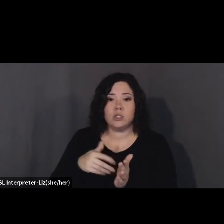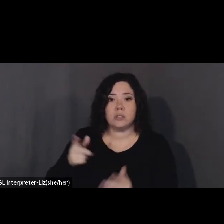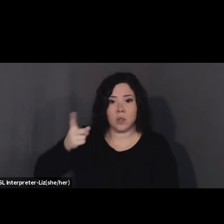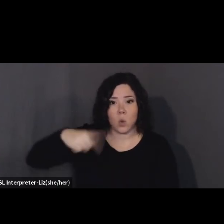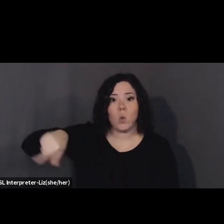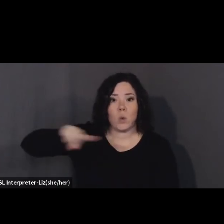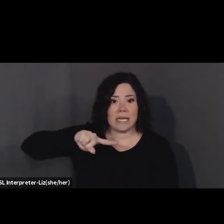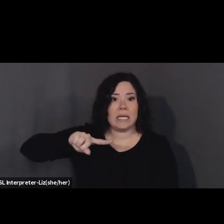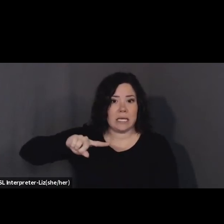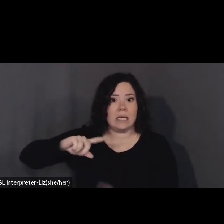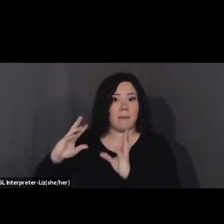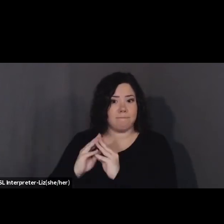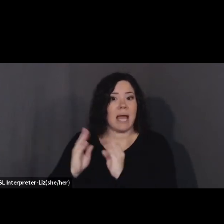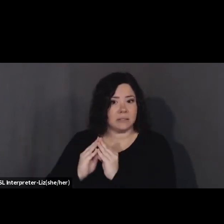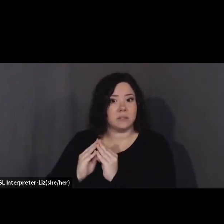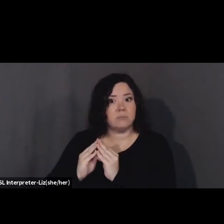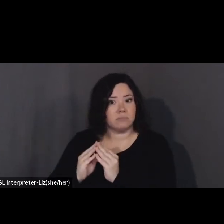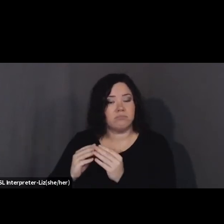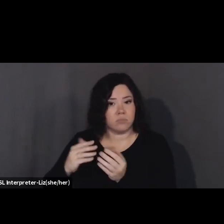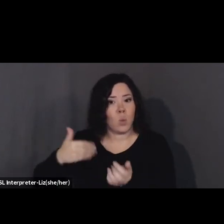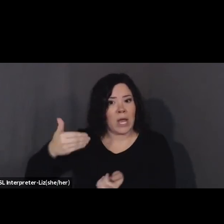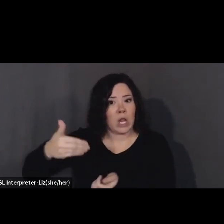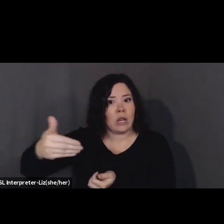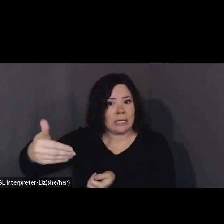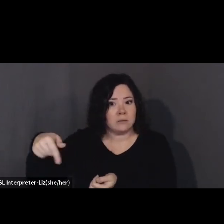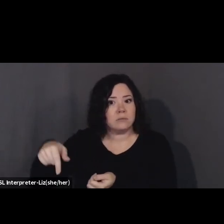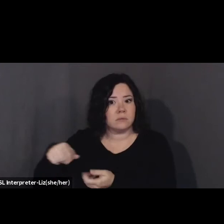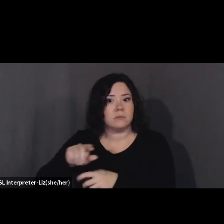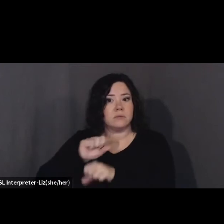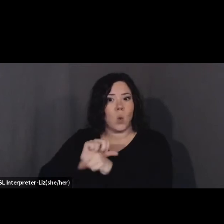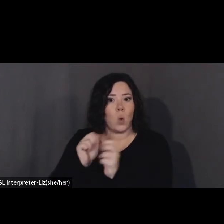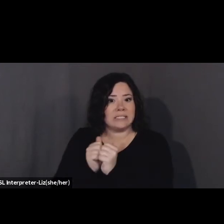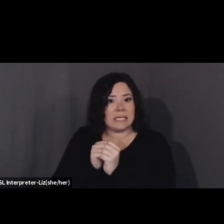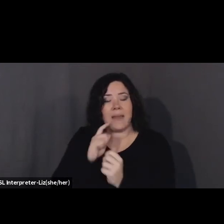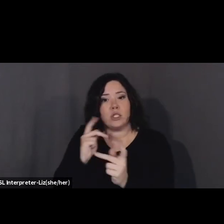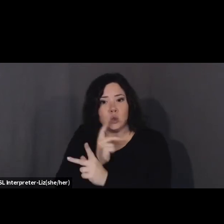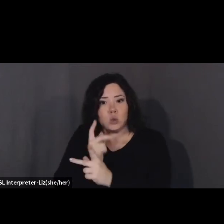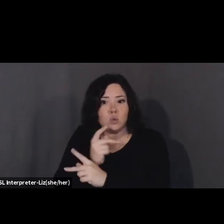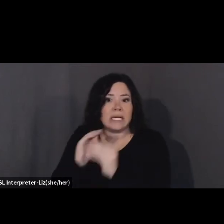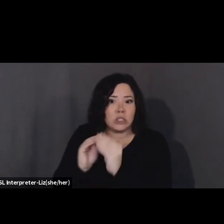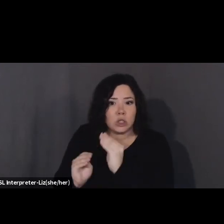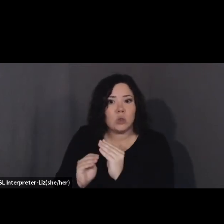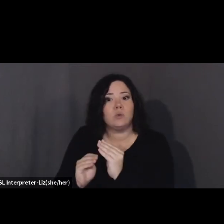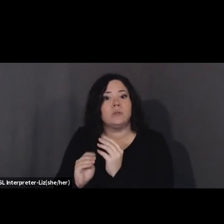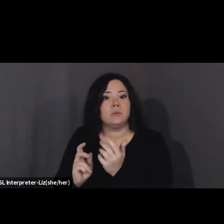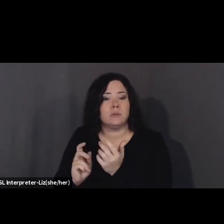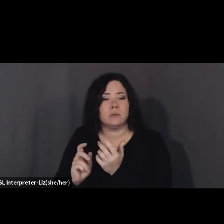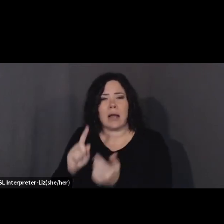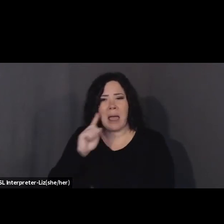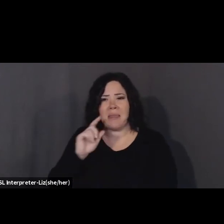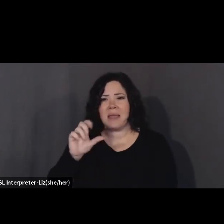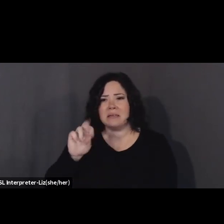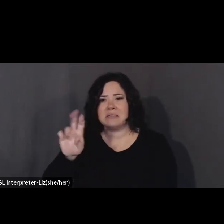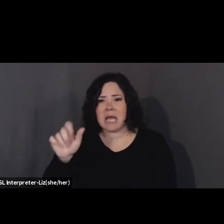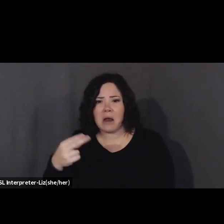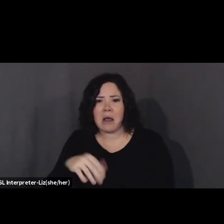all met regularly and worked together to troubleshoot issues and engage. And I think Sarah and Becky could talk a little bit